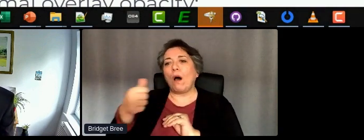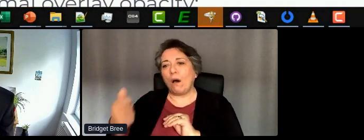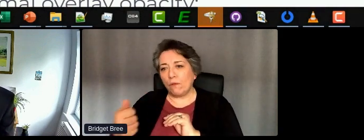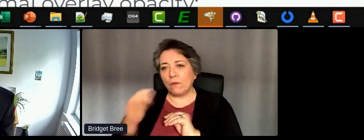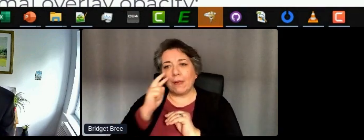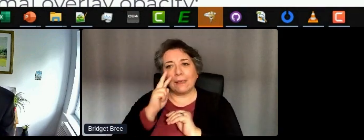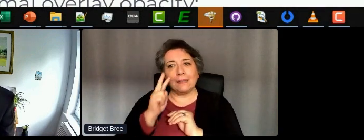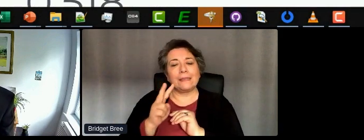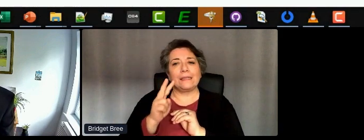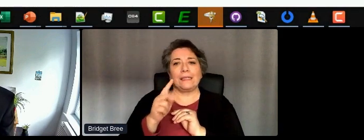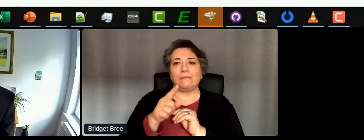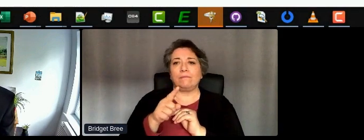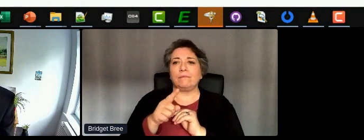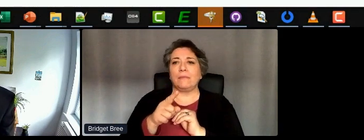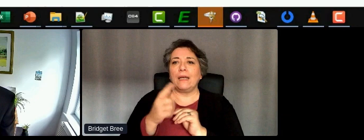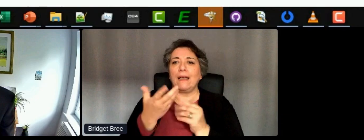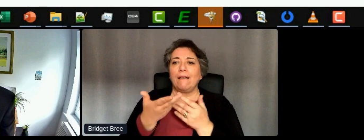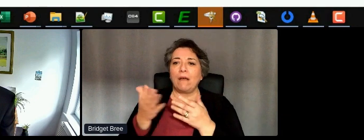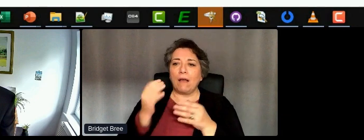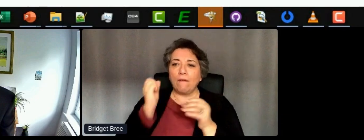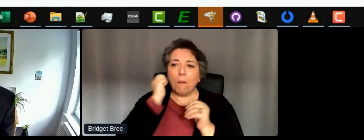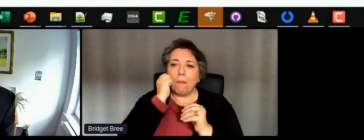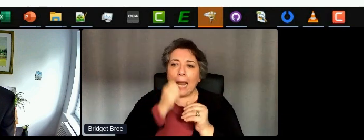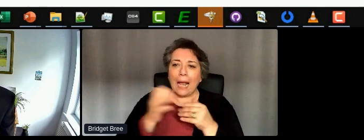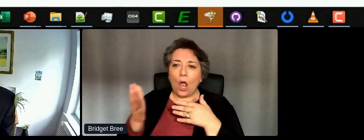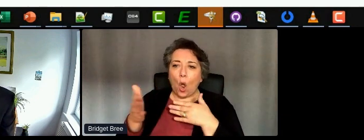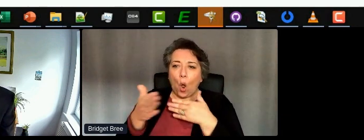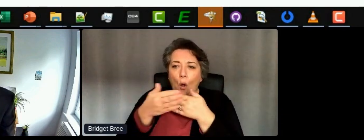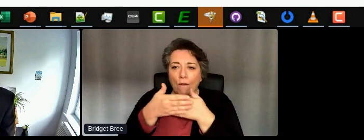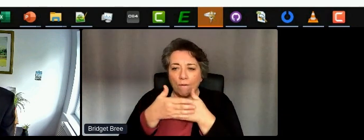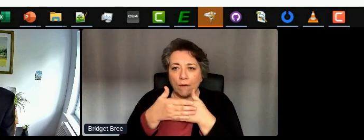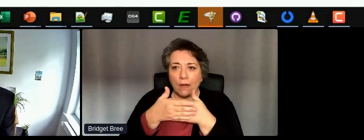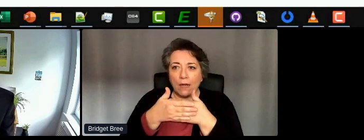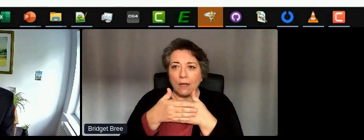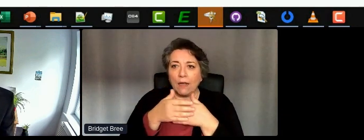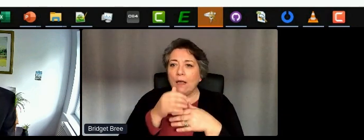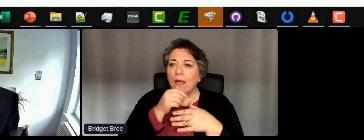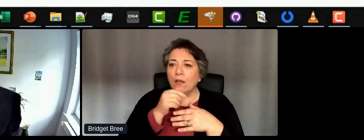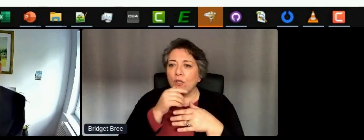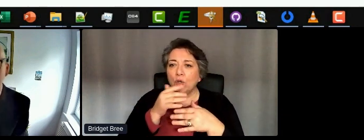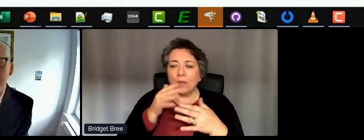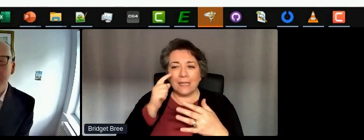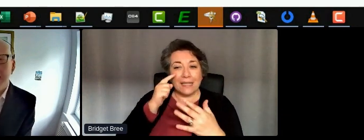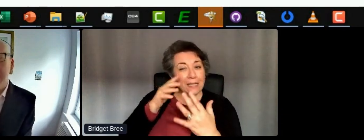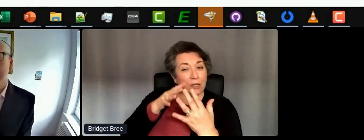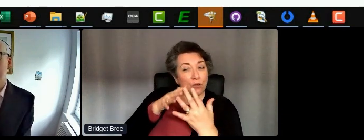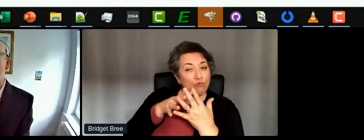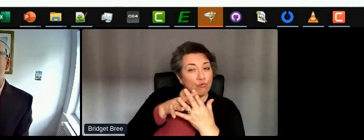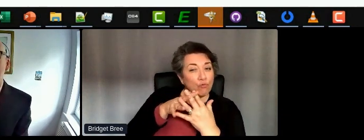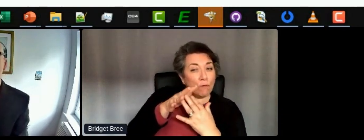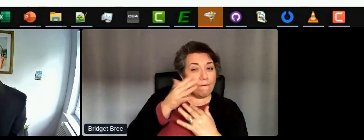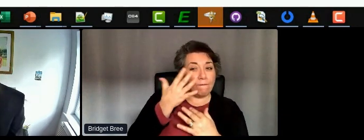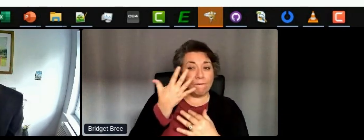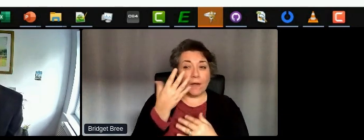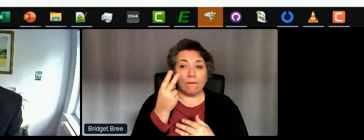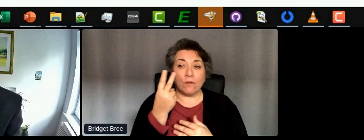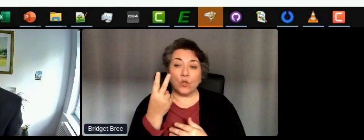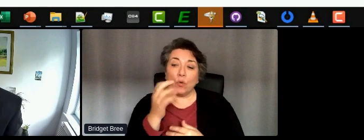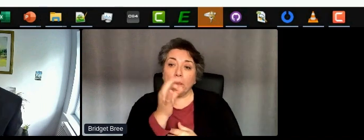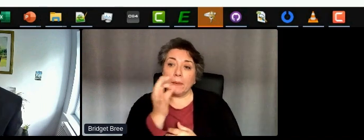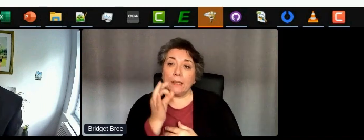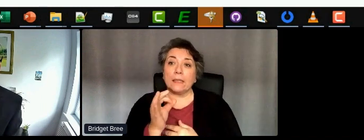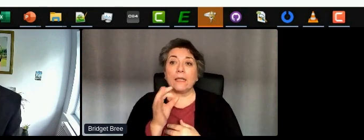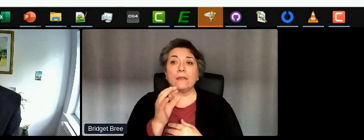were to add a black overlay and use an opacity of, let's call it 52%, then I will have